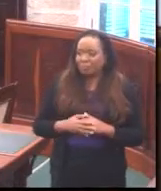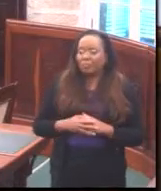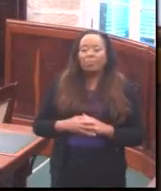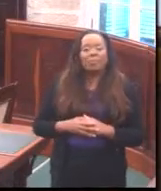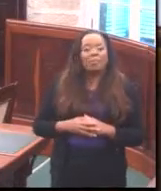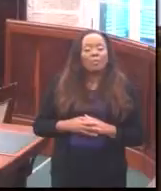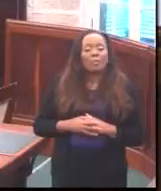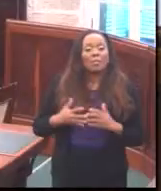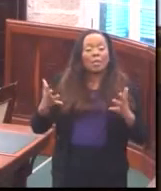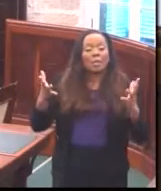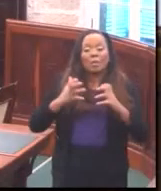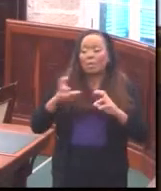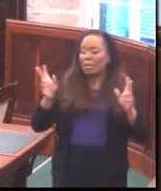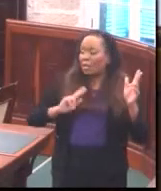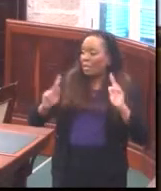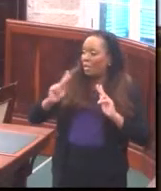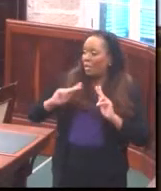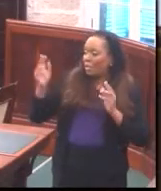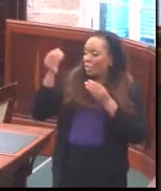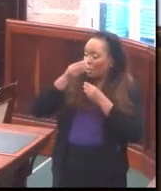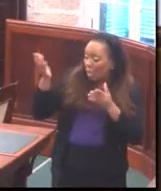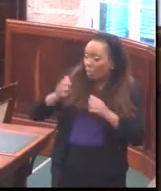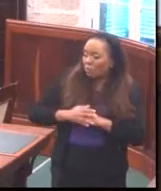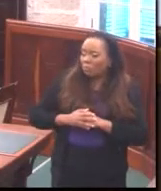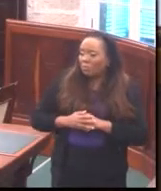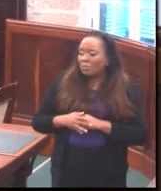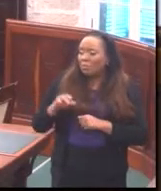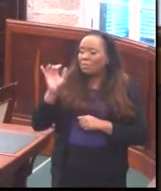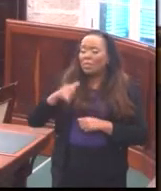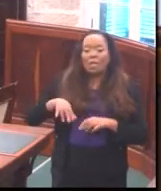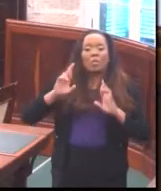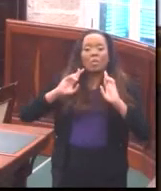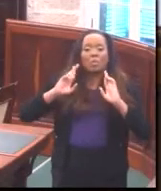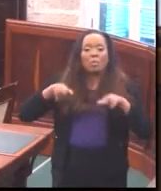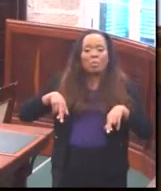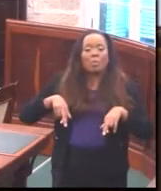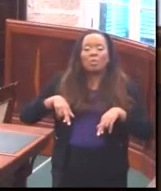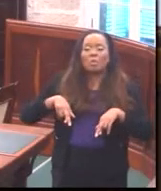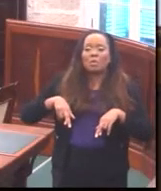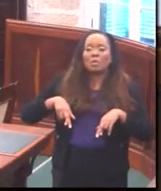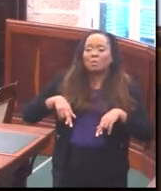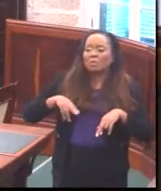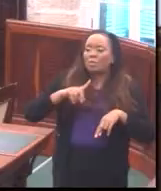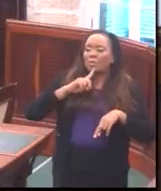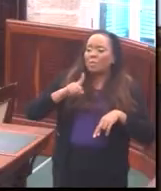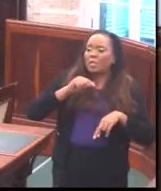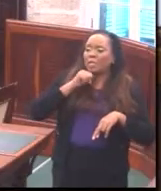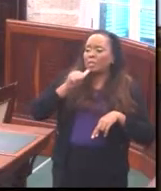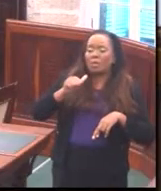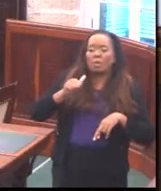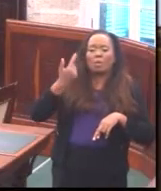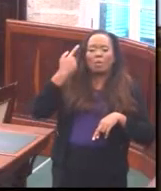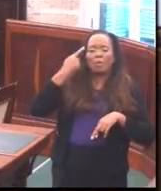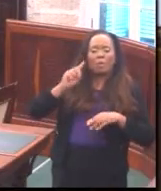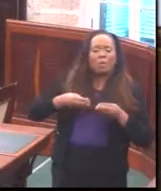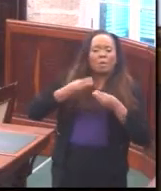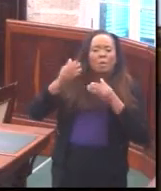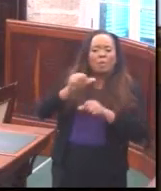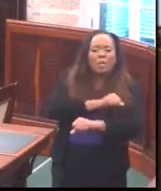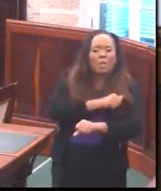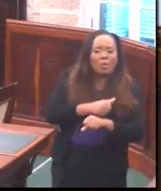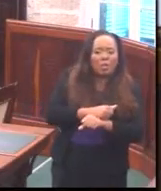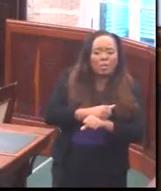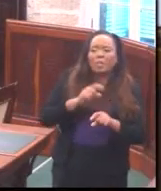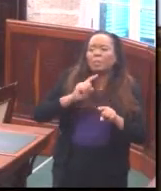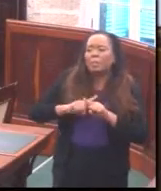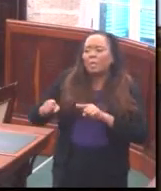public that the report was not intended to be given to an authority, it was intended to be given to a